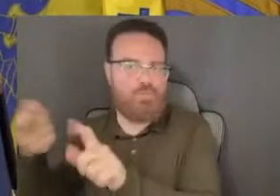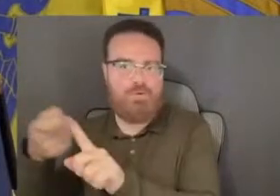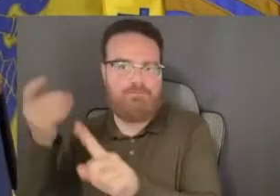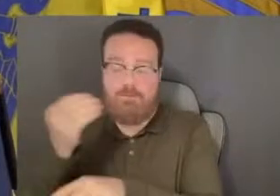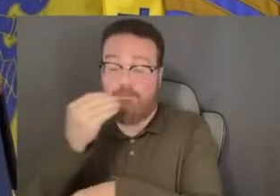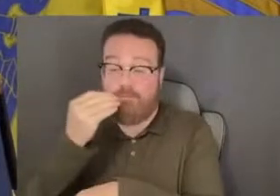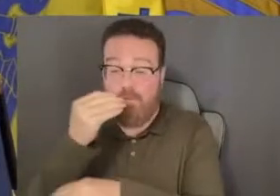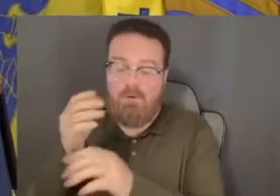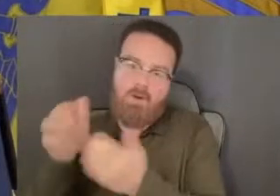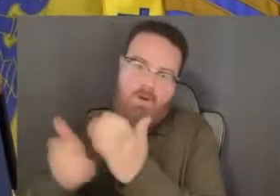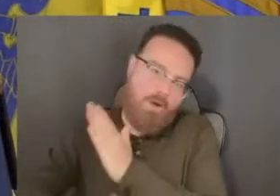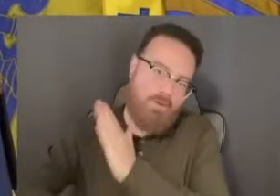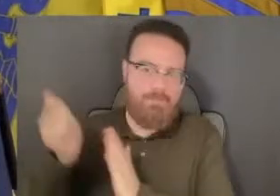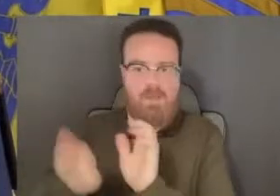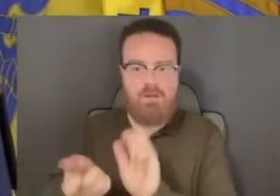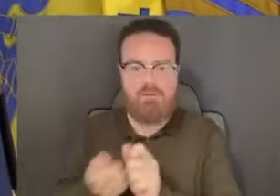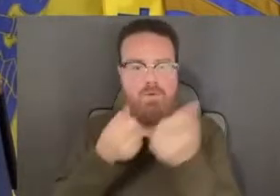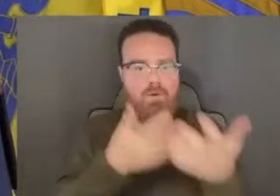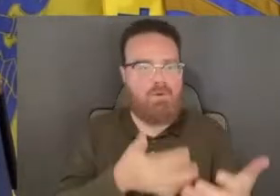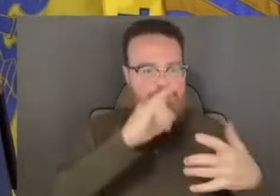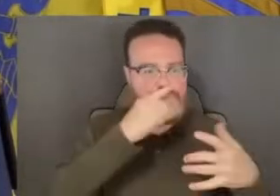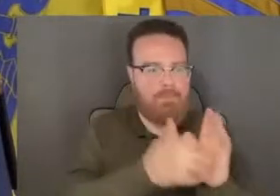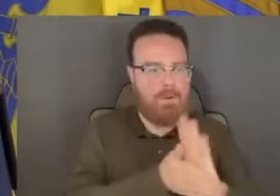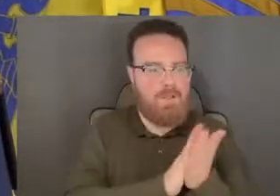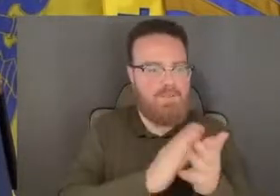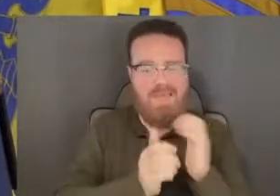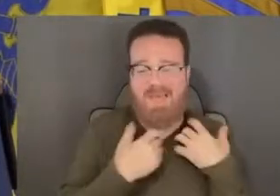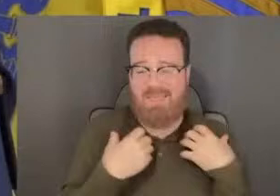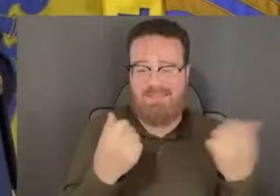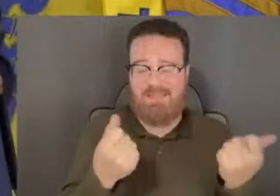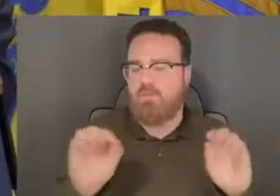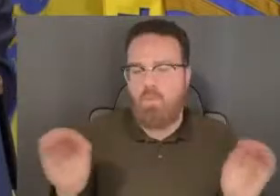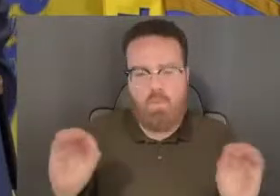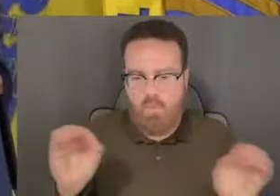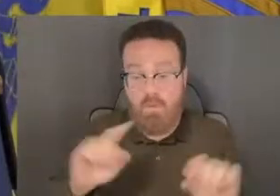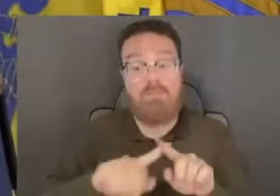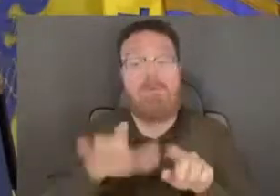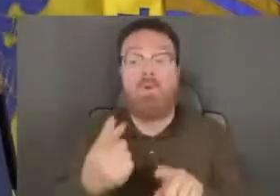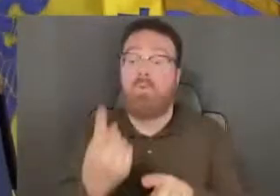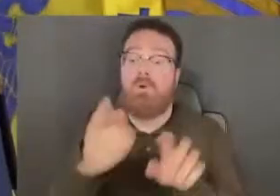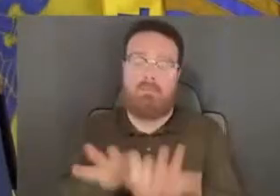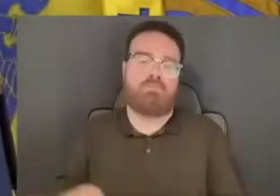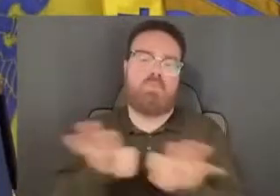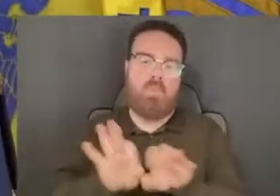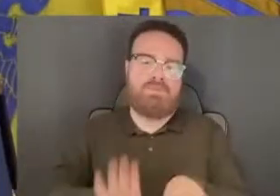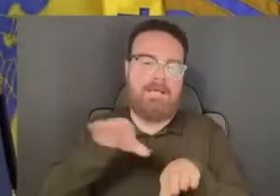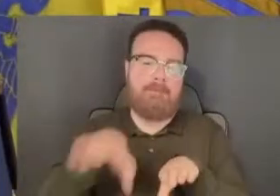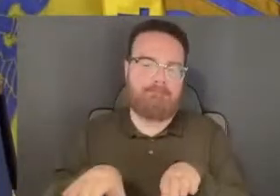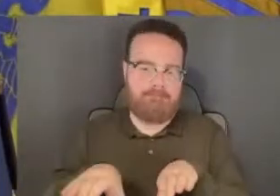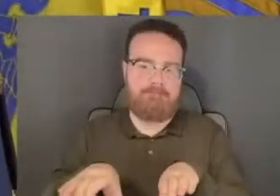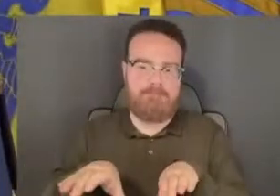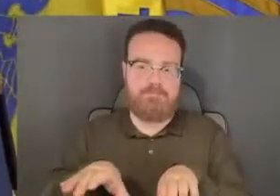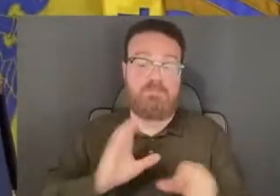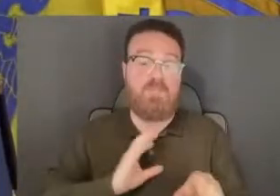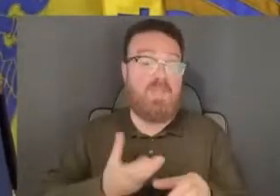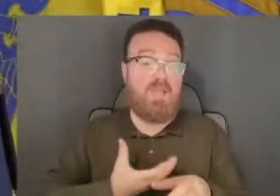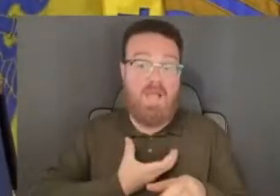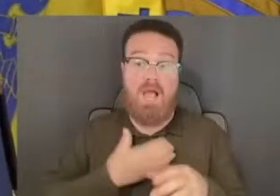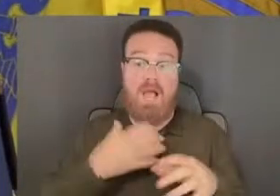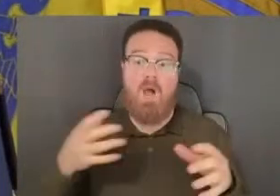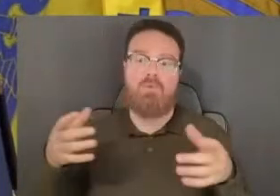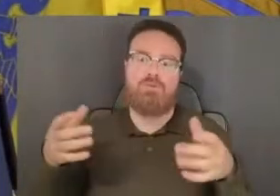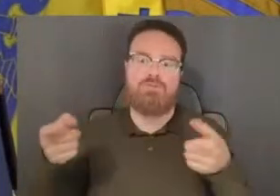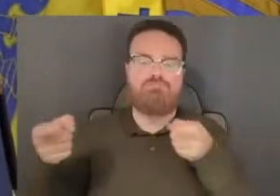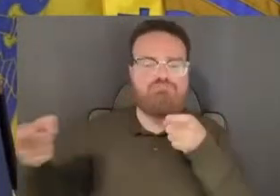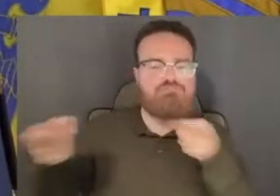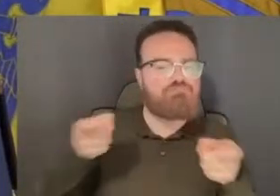but it is one important step. This administration is not interested in continuing down the path of doing the